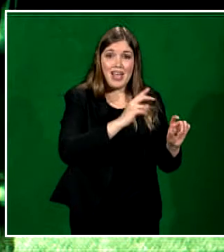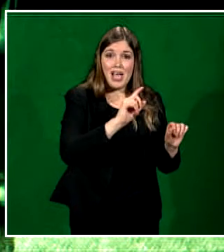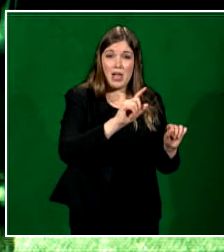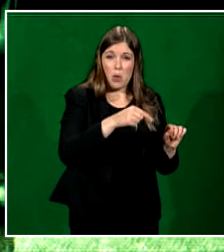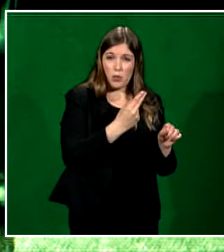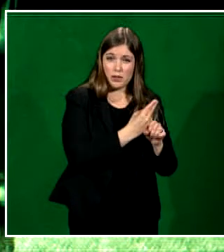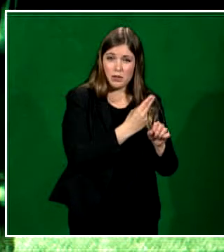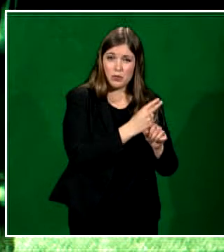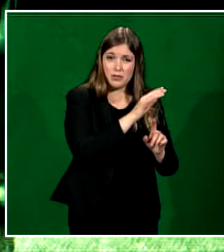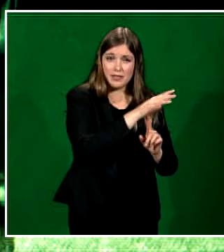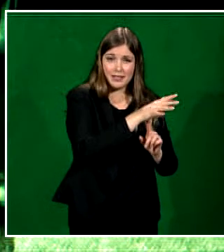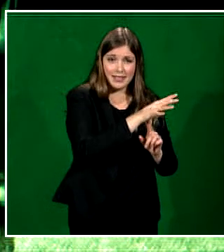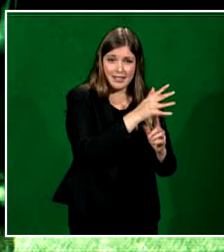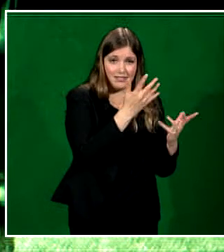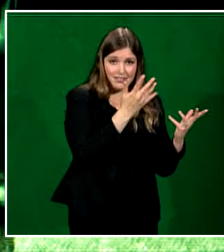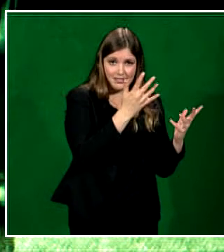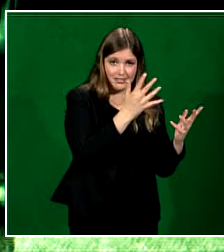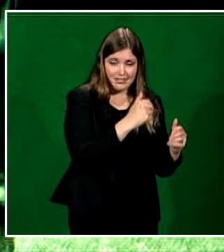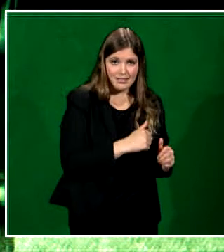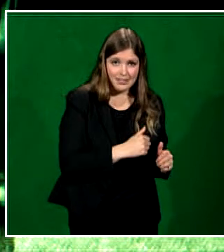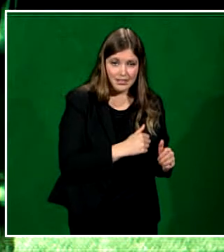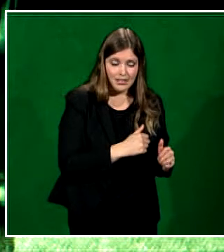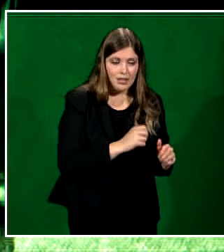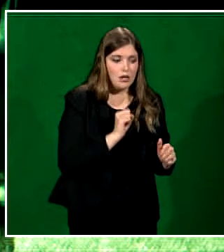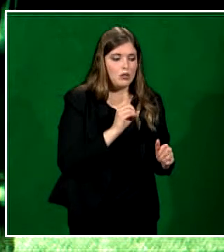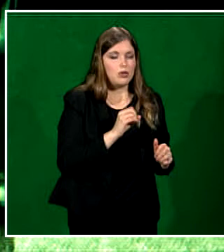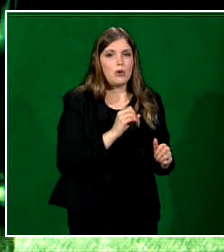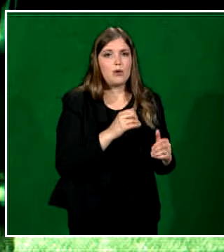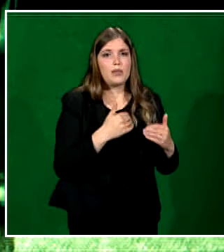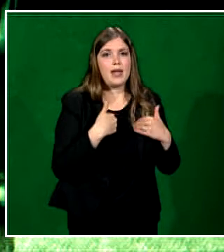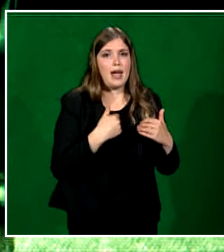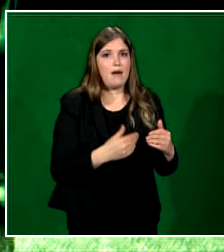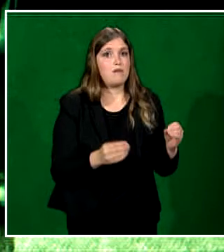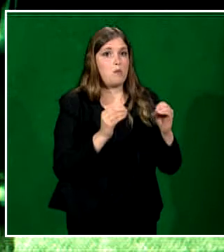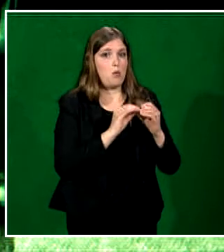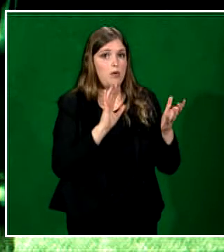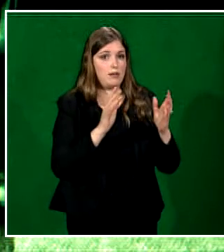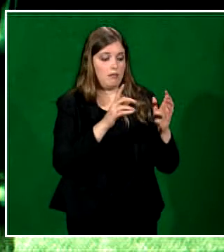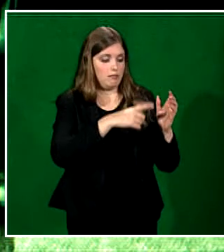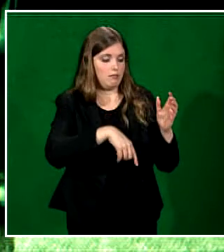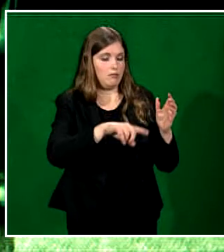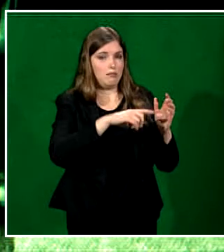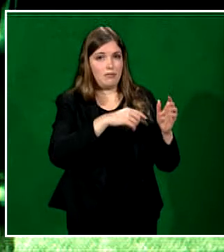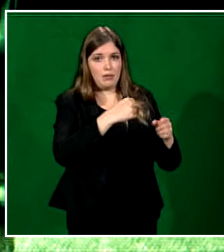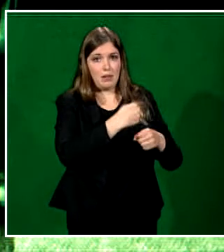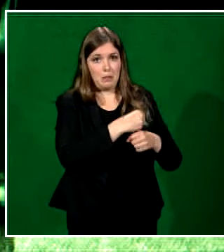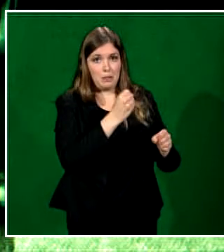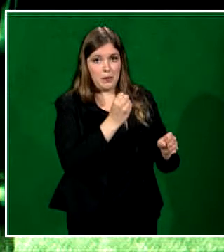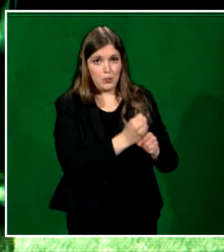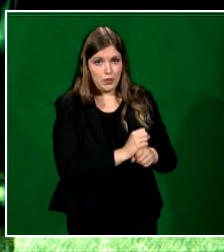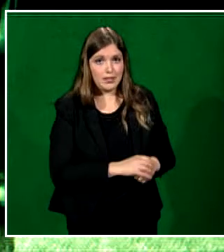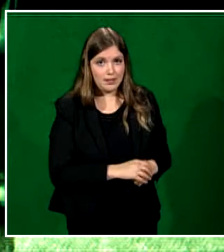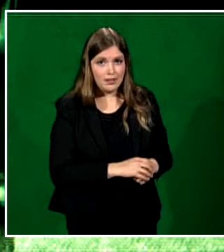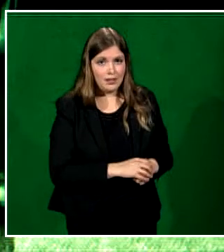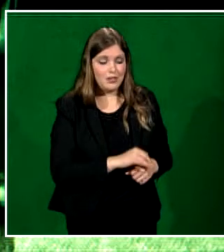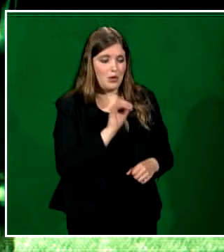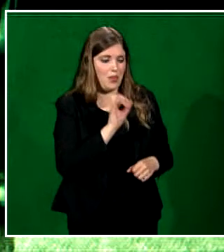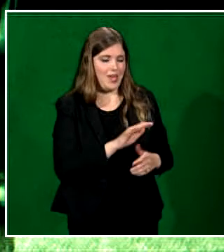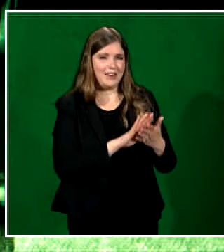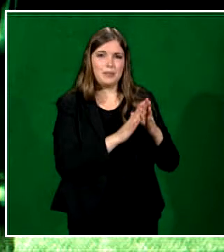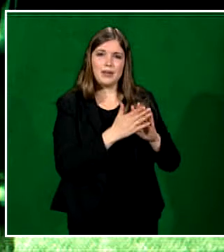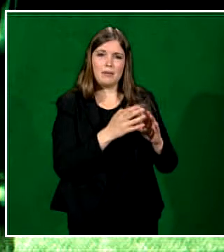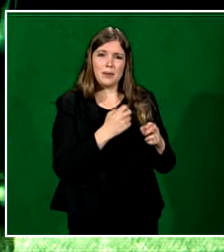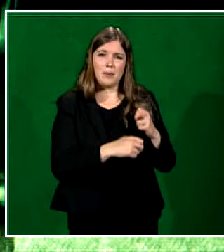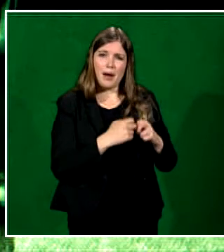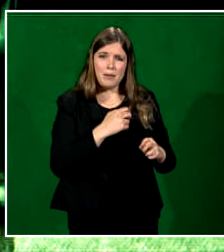and they throw away the stalks. They have much more waste that they're producing. So this has become even a problem still since people